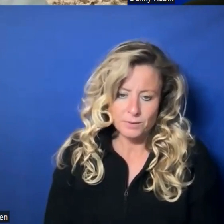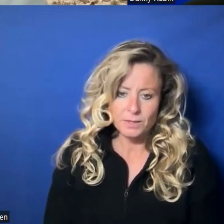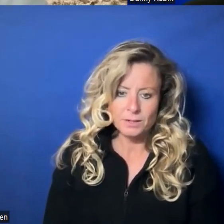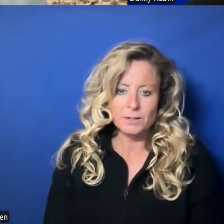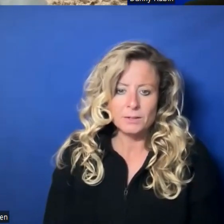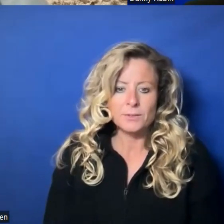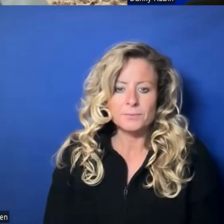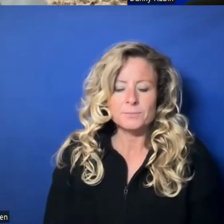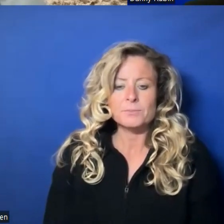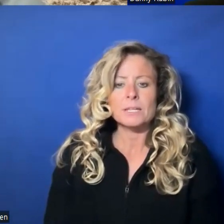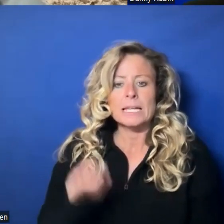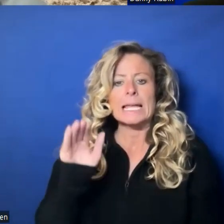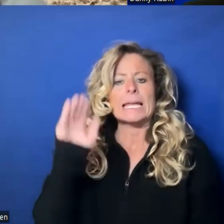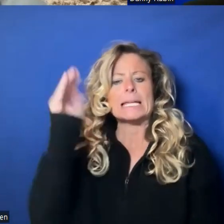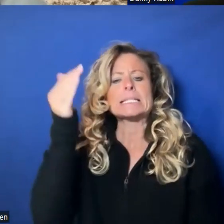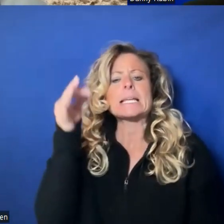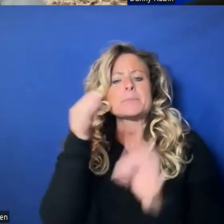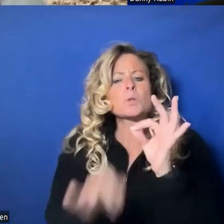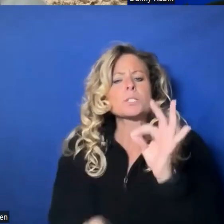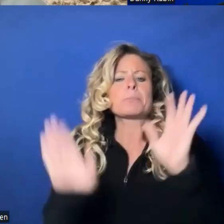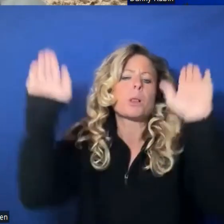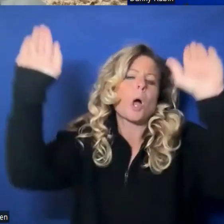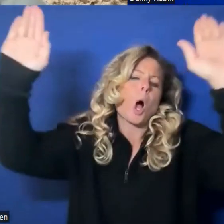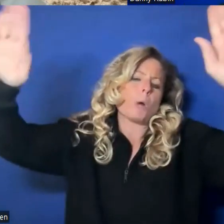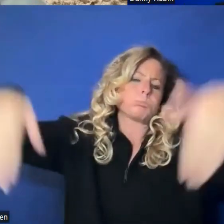it sounds very simple. Yeah, you look at